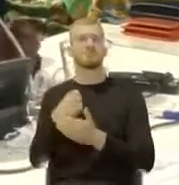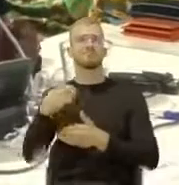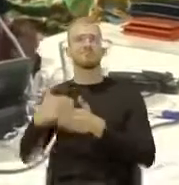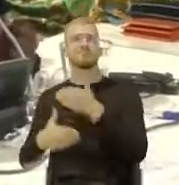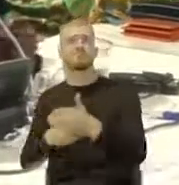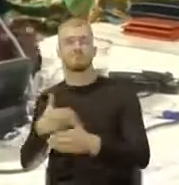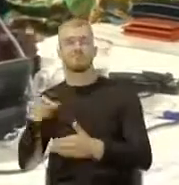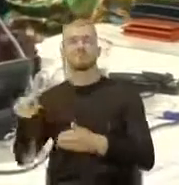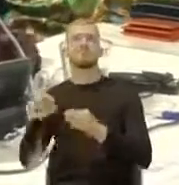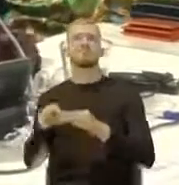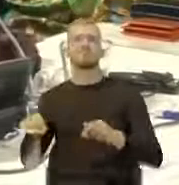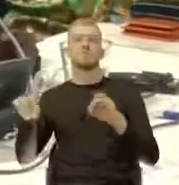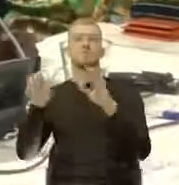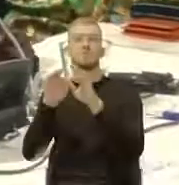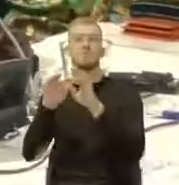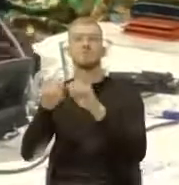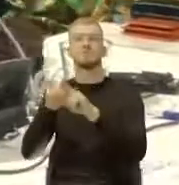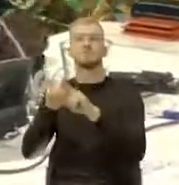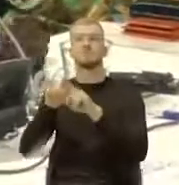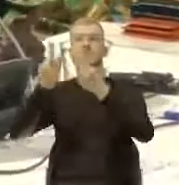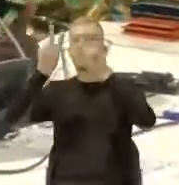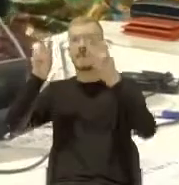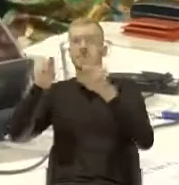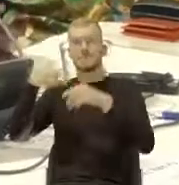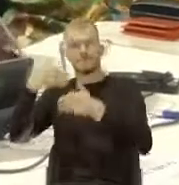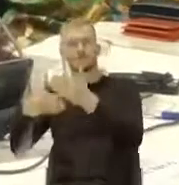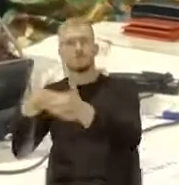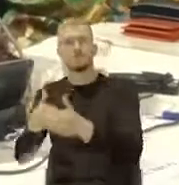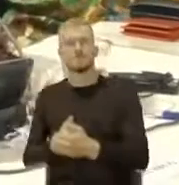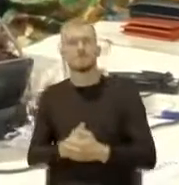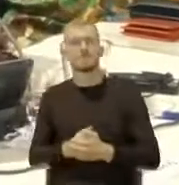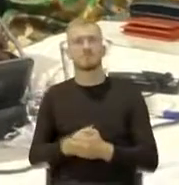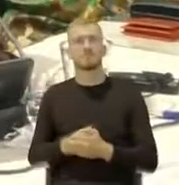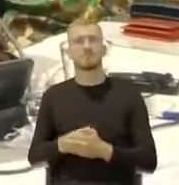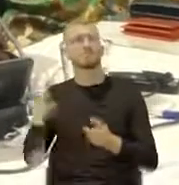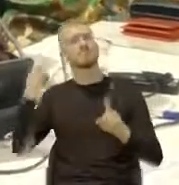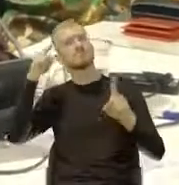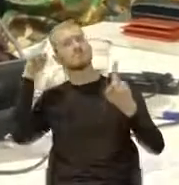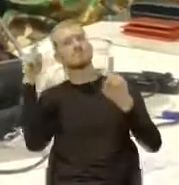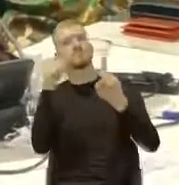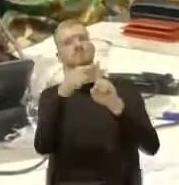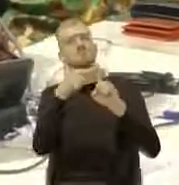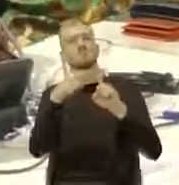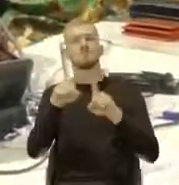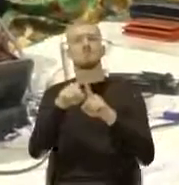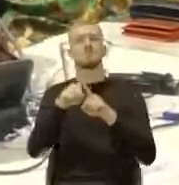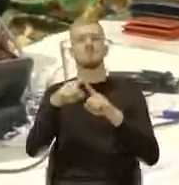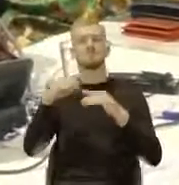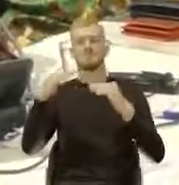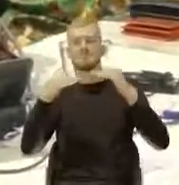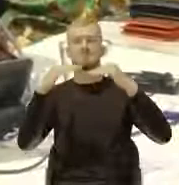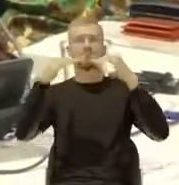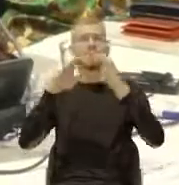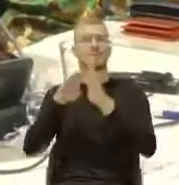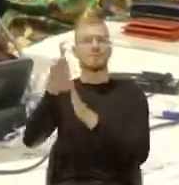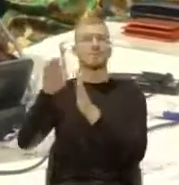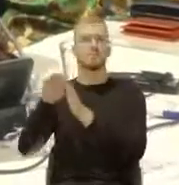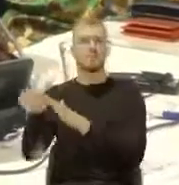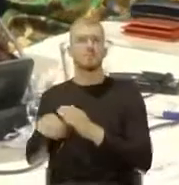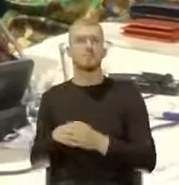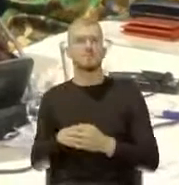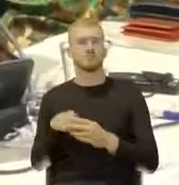materialization of SDGs. And mayors are always in the forefront of the crisis. I want also to